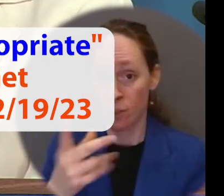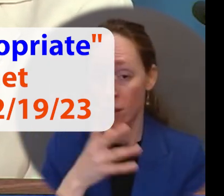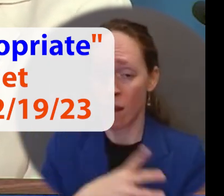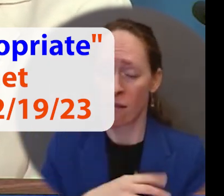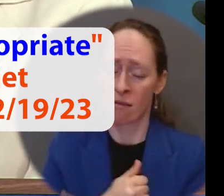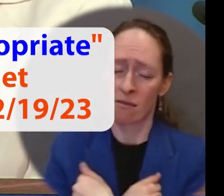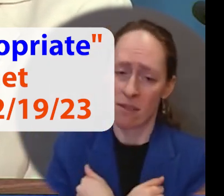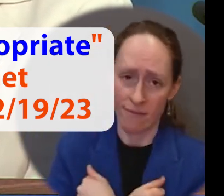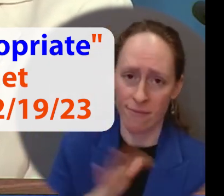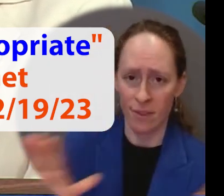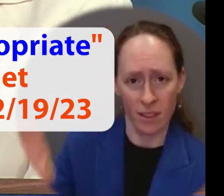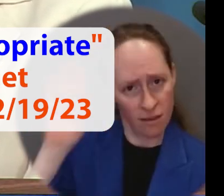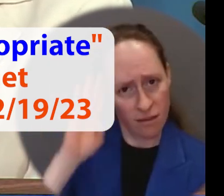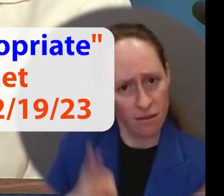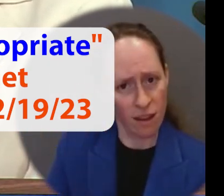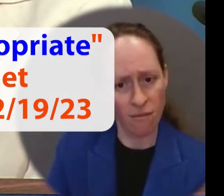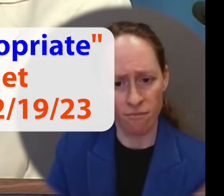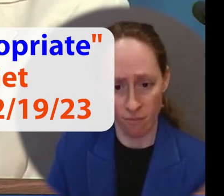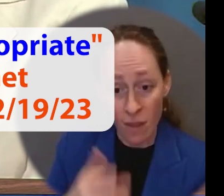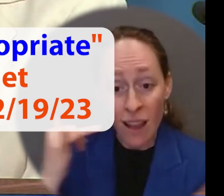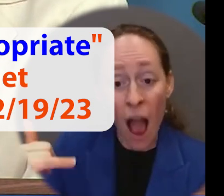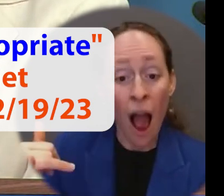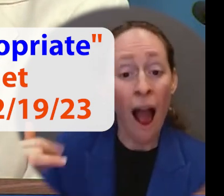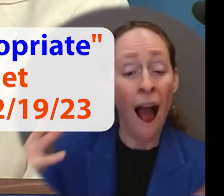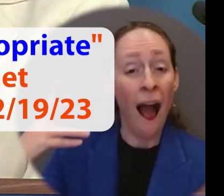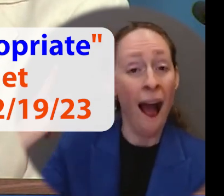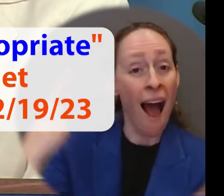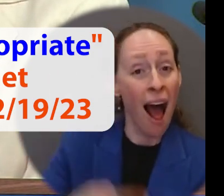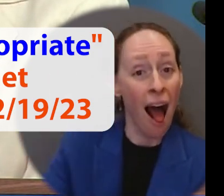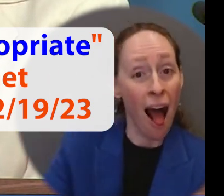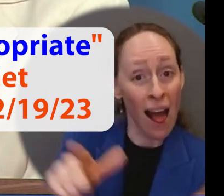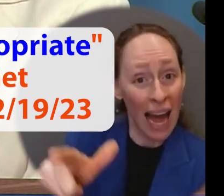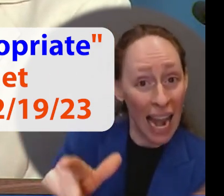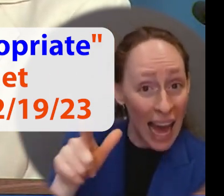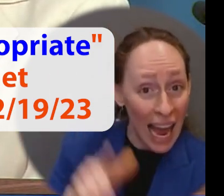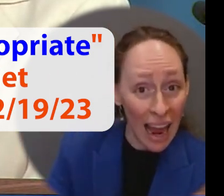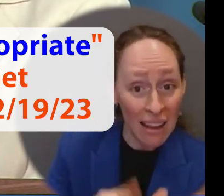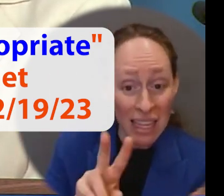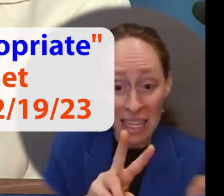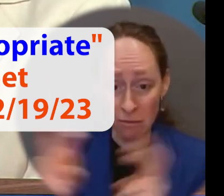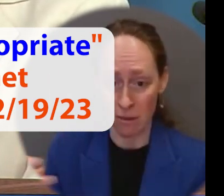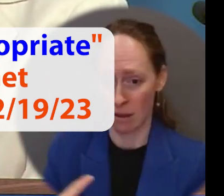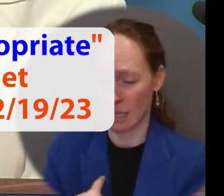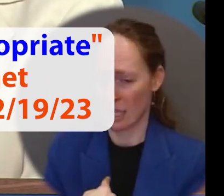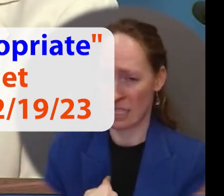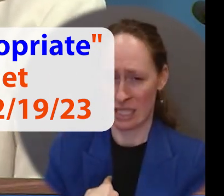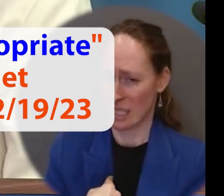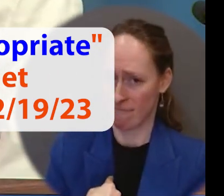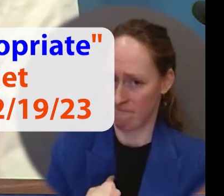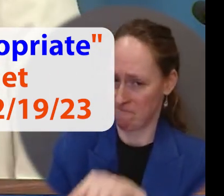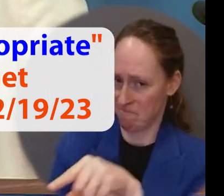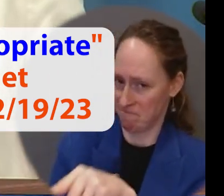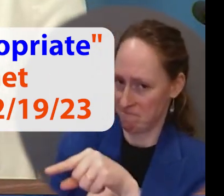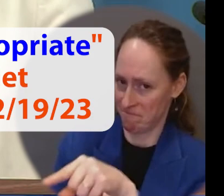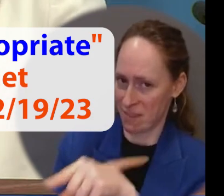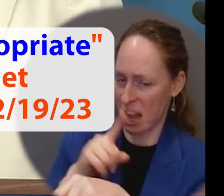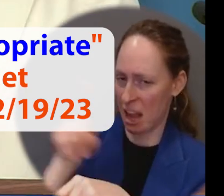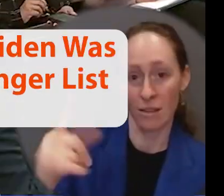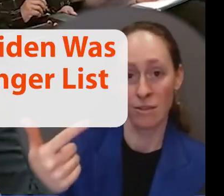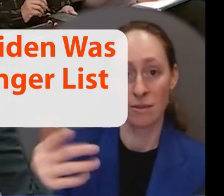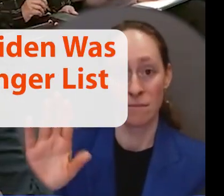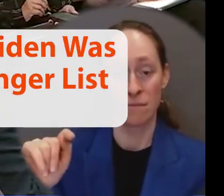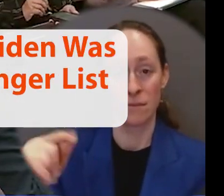in regards to his legal affairs, I would have to certainly refer you to his representatives. I just don't have anything else to add